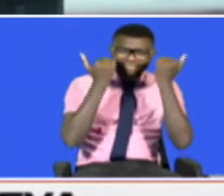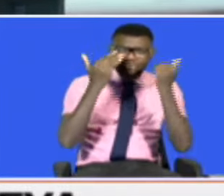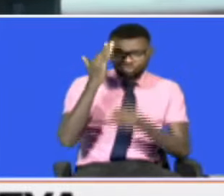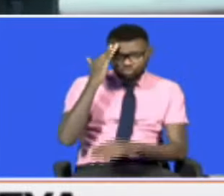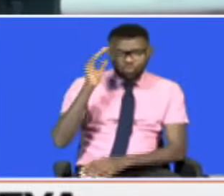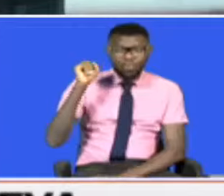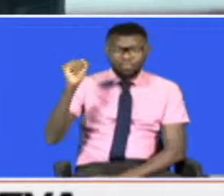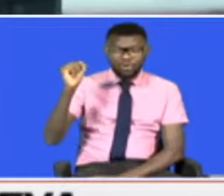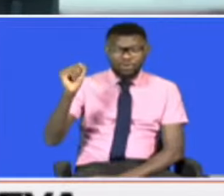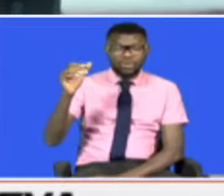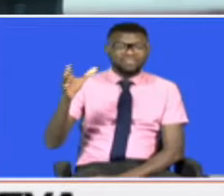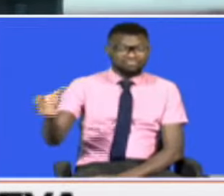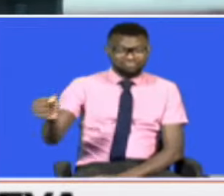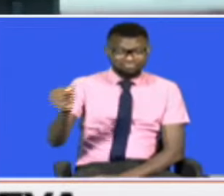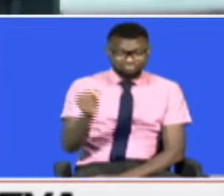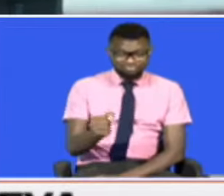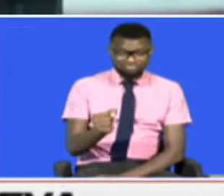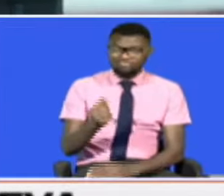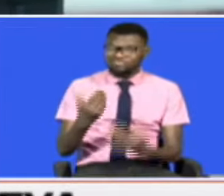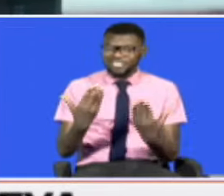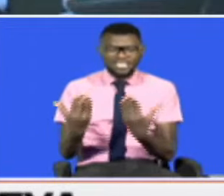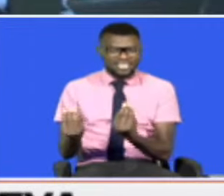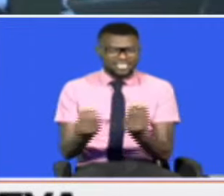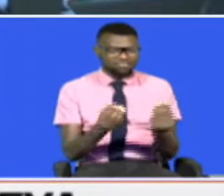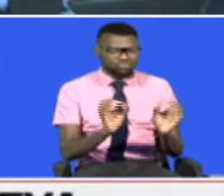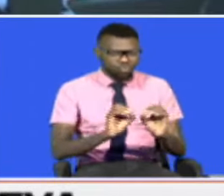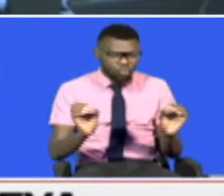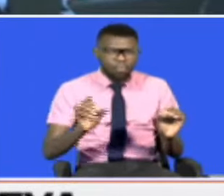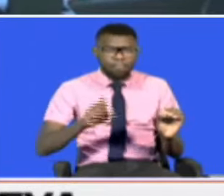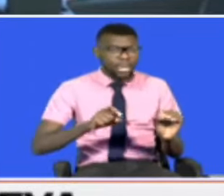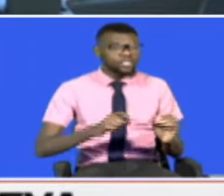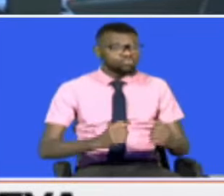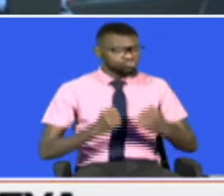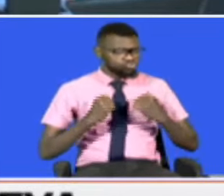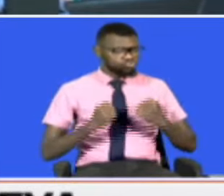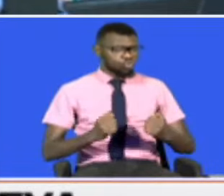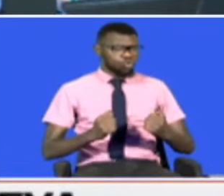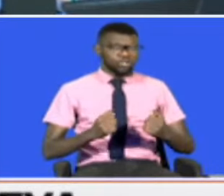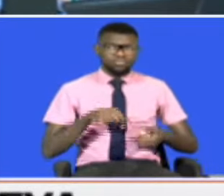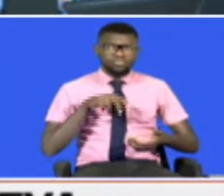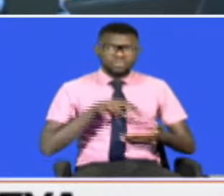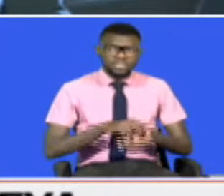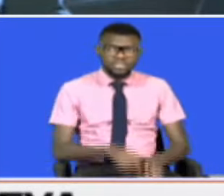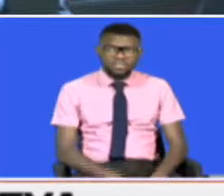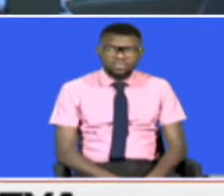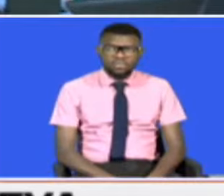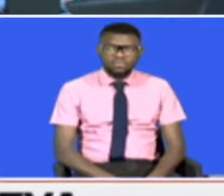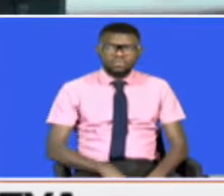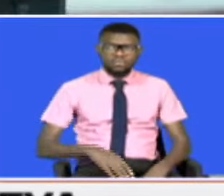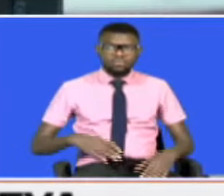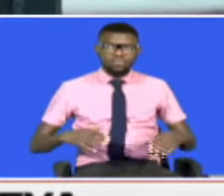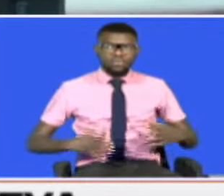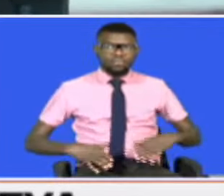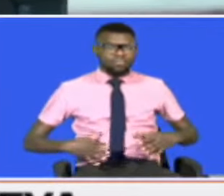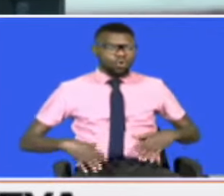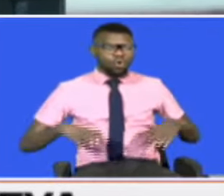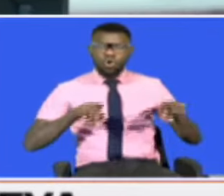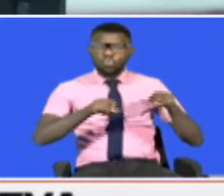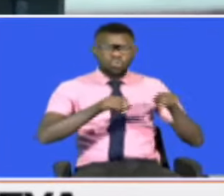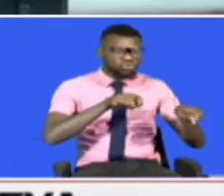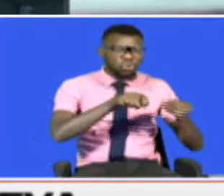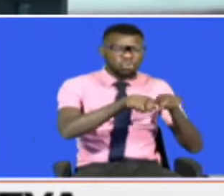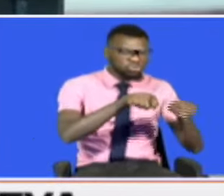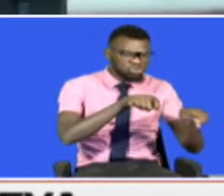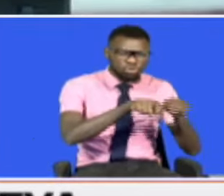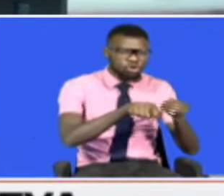really convince them by evidence this is not going to work. You are not just going to be driven like a car. Sometimes you have to put your foot